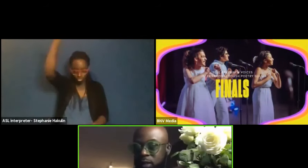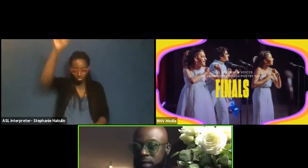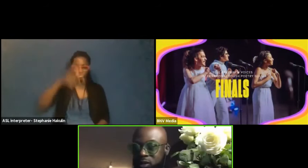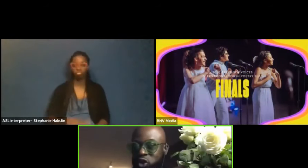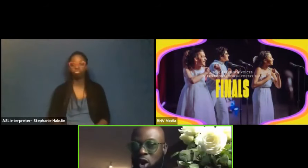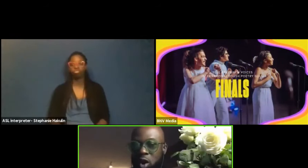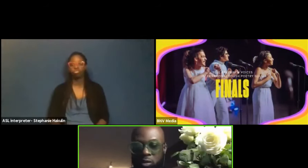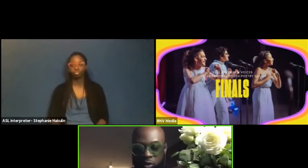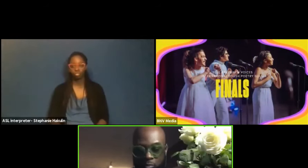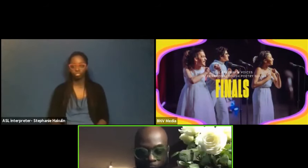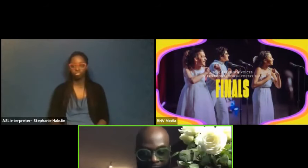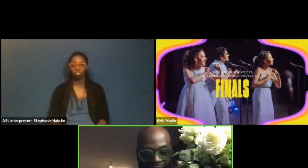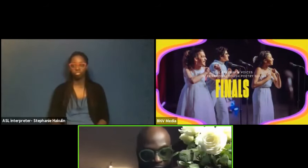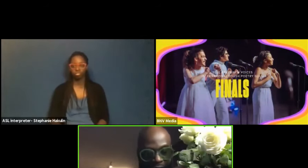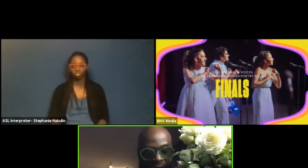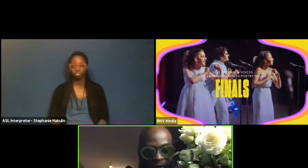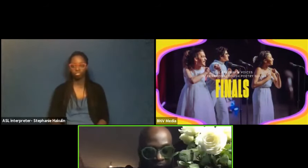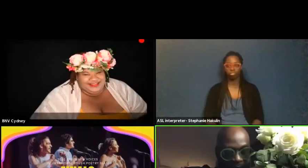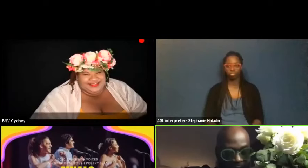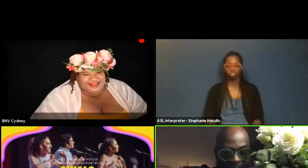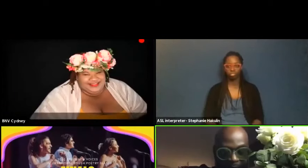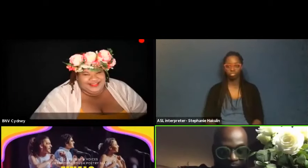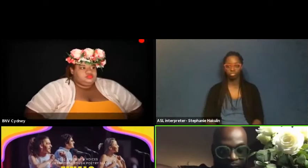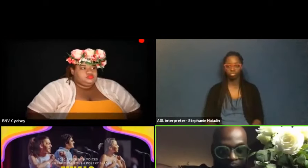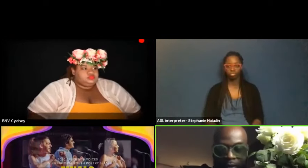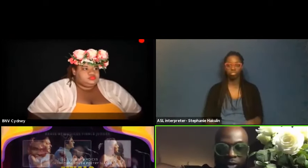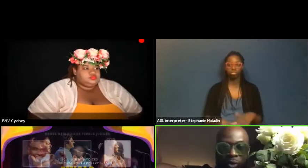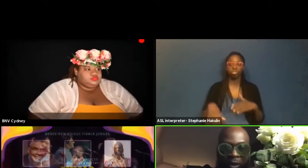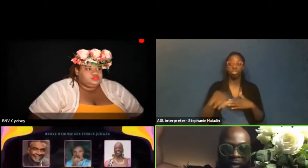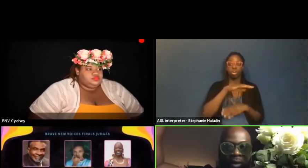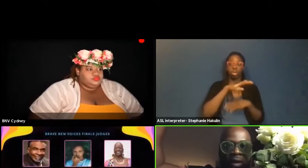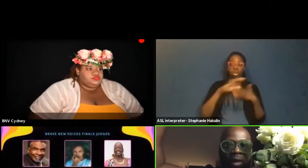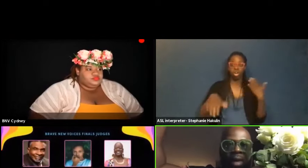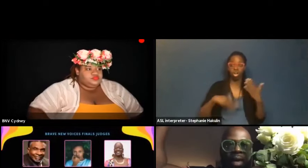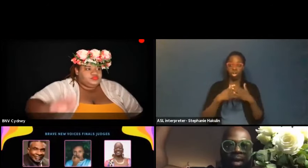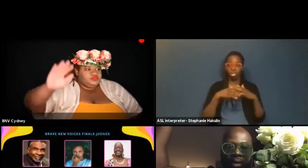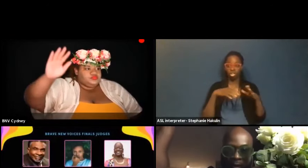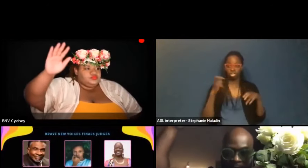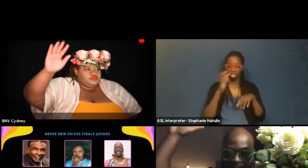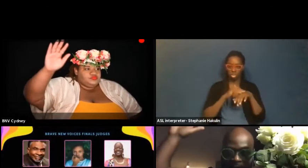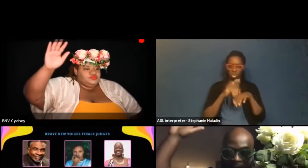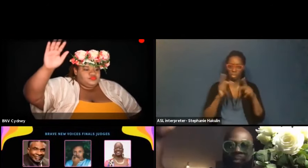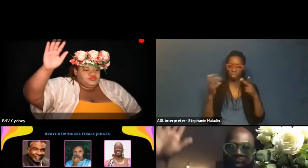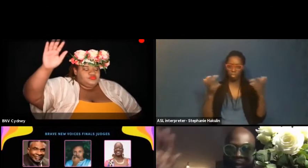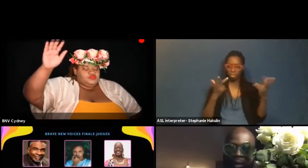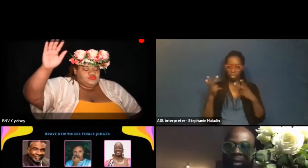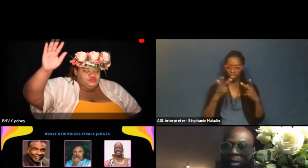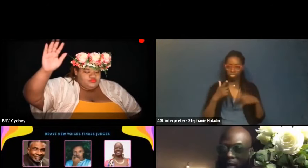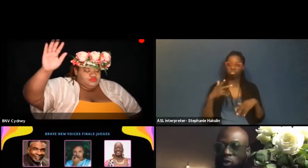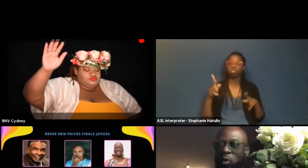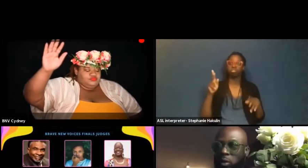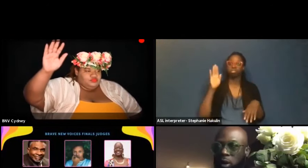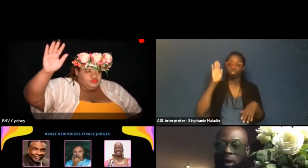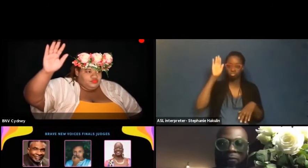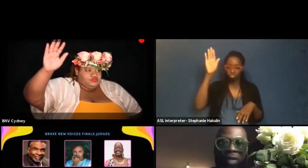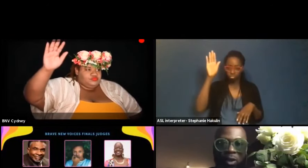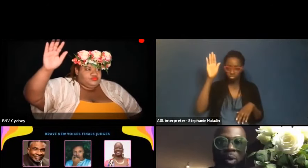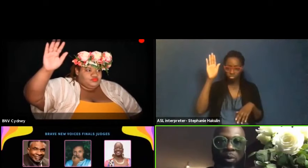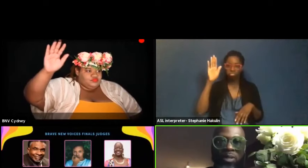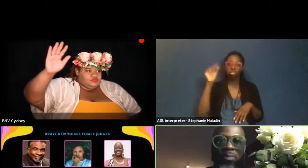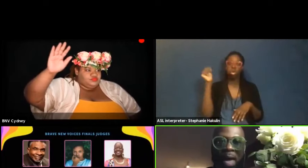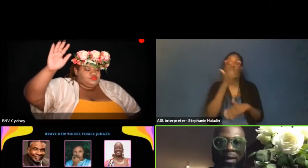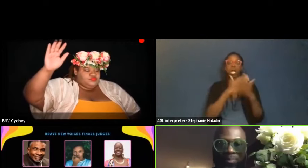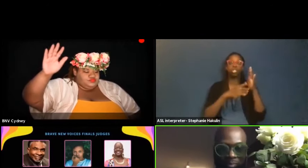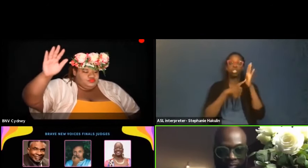you in these charged moments to just lift your hand up like an alleluia and get your